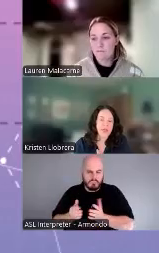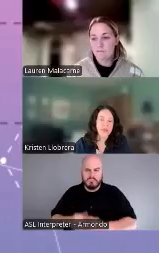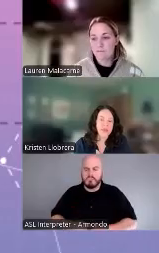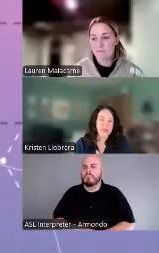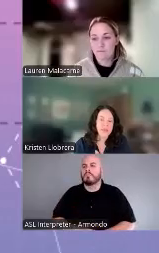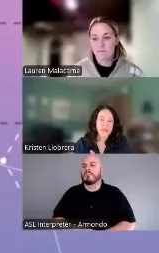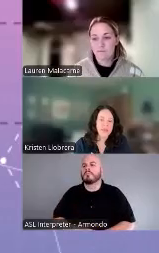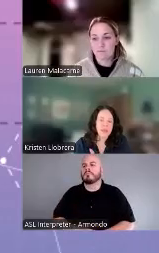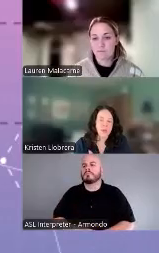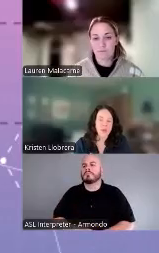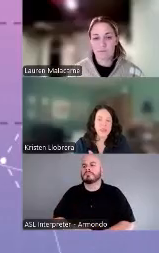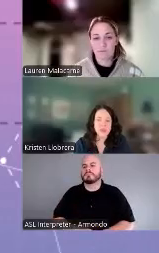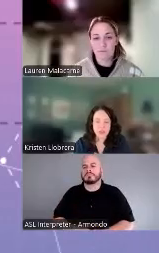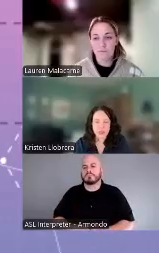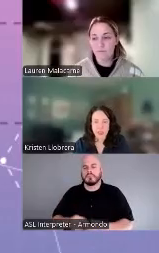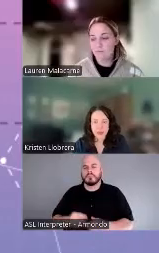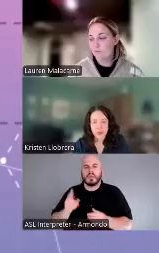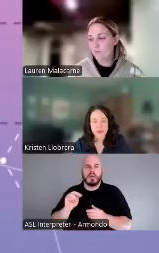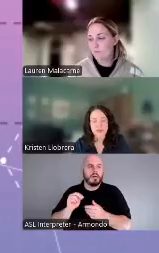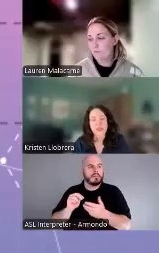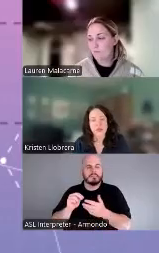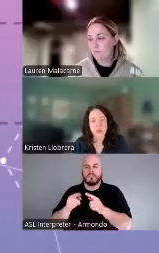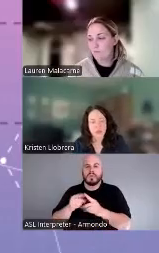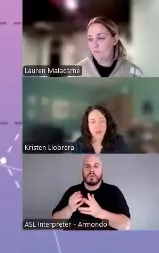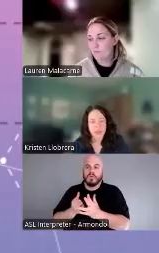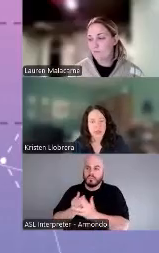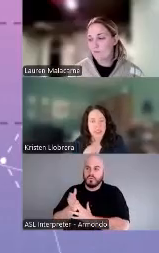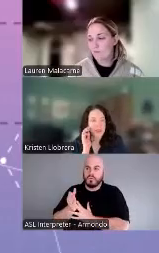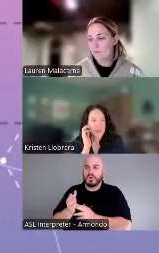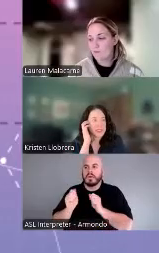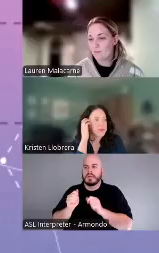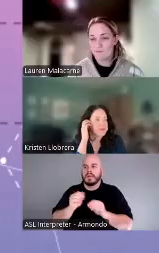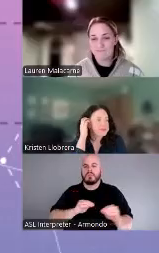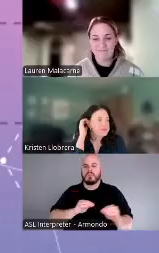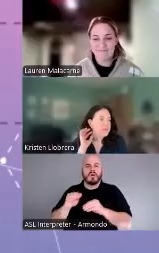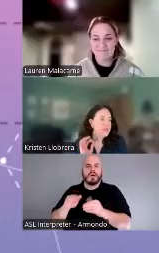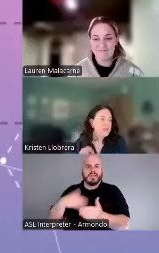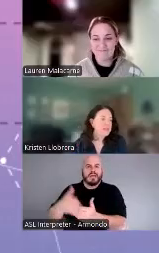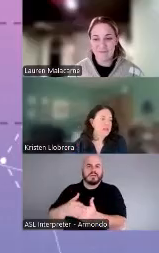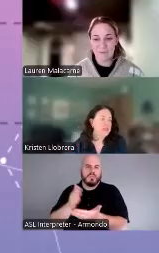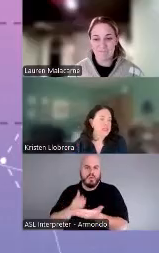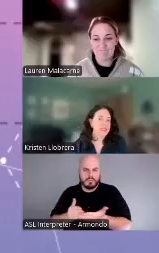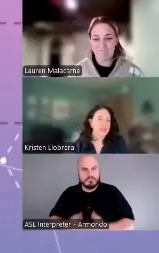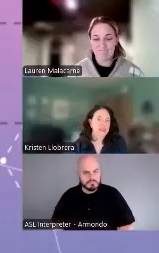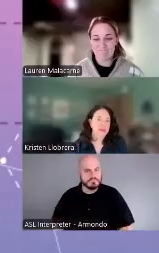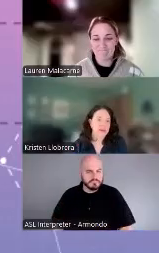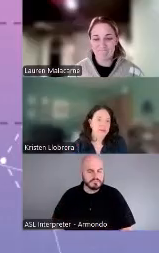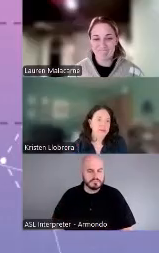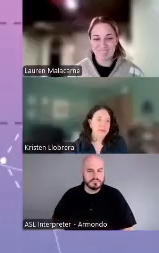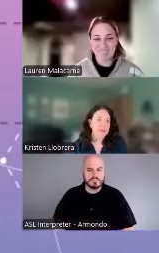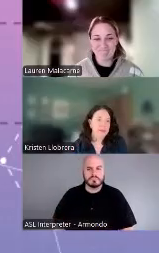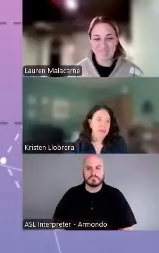and then once you get through them, then you can move on to the next piece. So that's